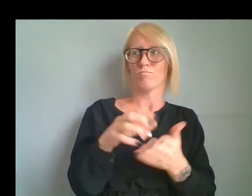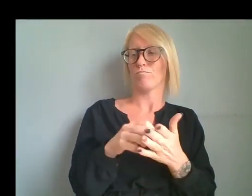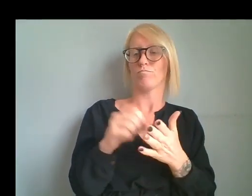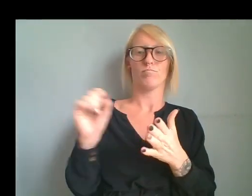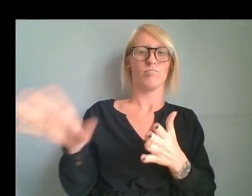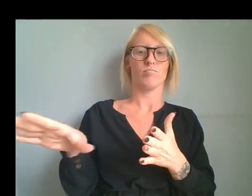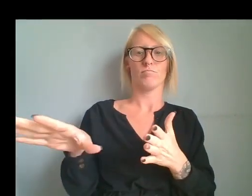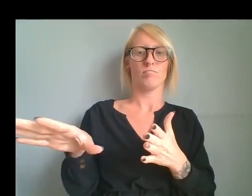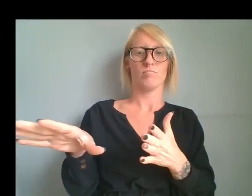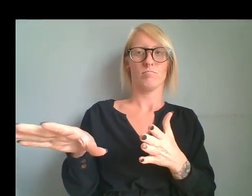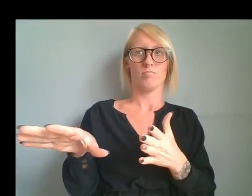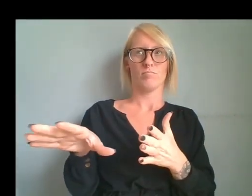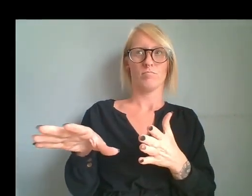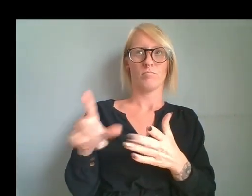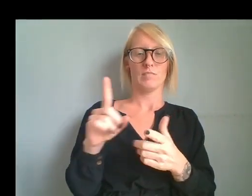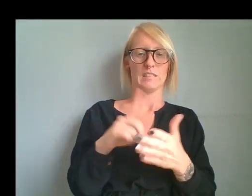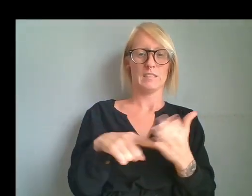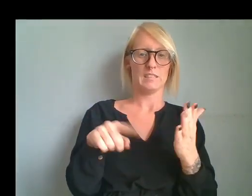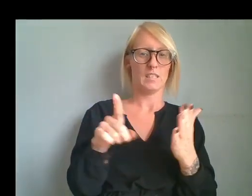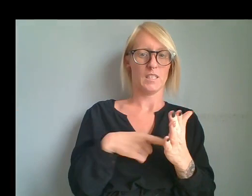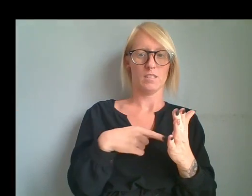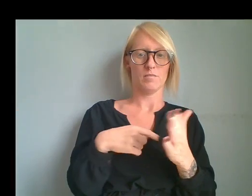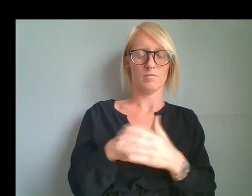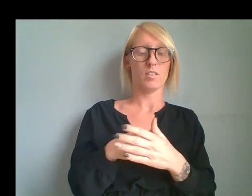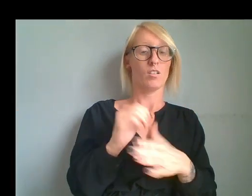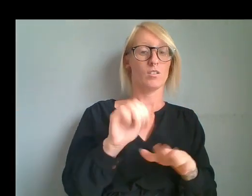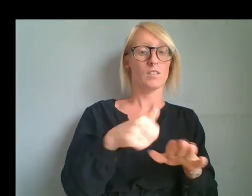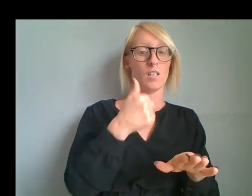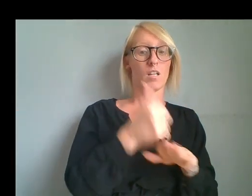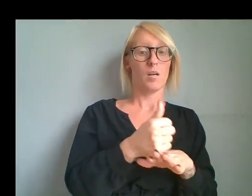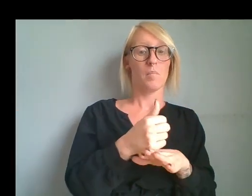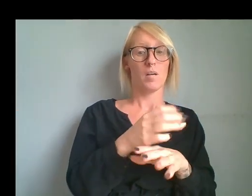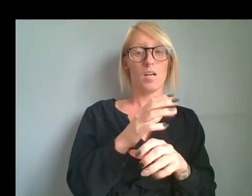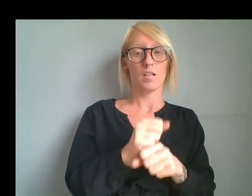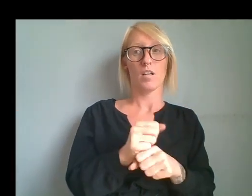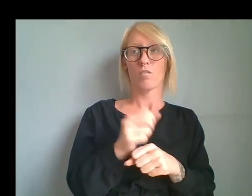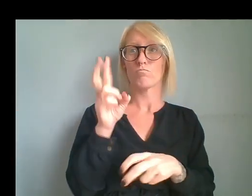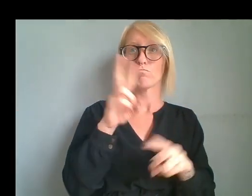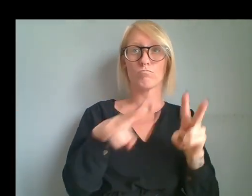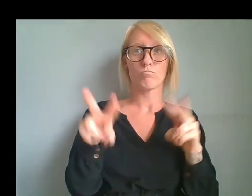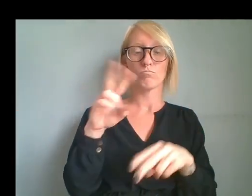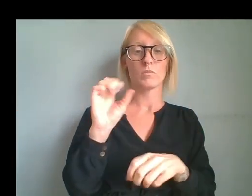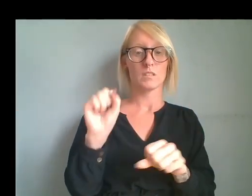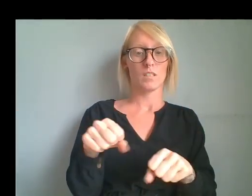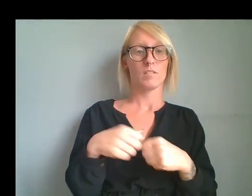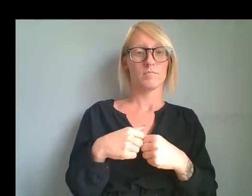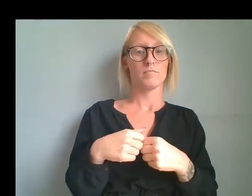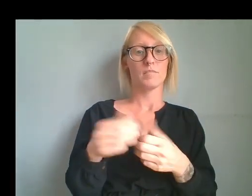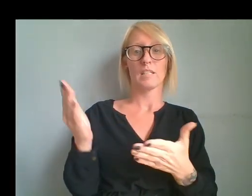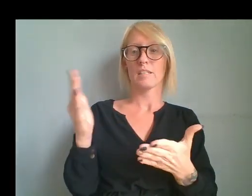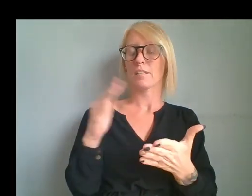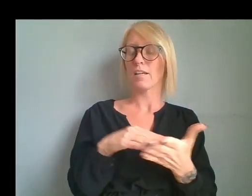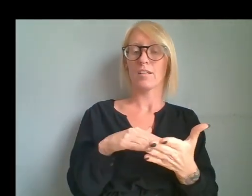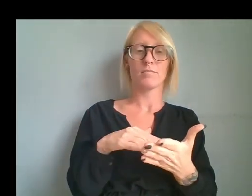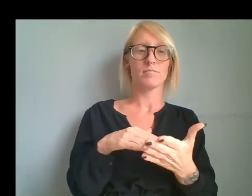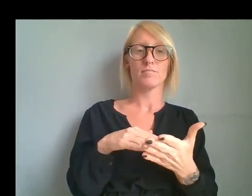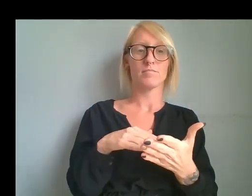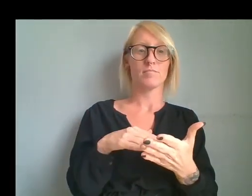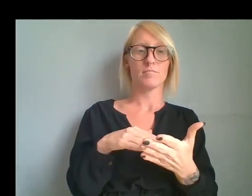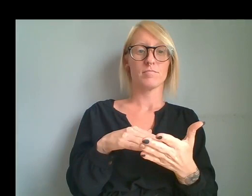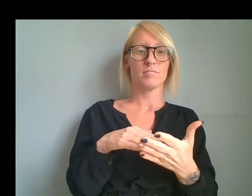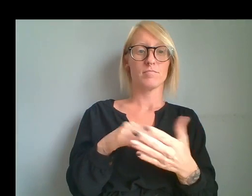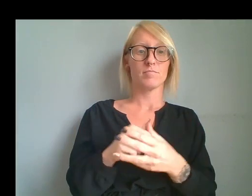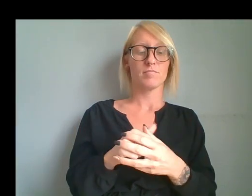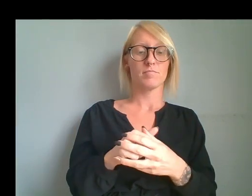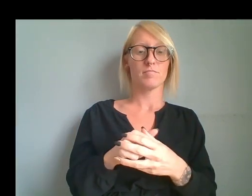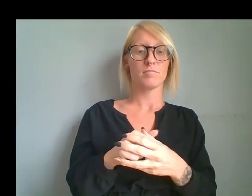if you're ready to go to that next step, you can at least set up the account and start looking around. And again, please call me. This is what I